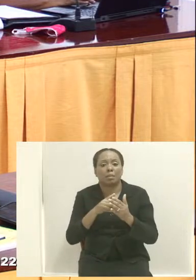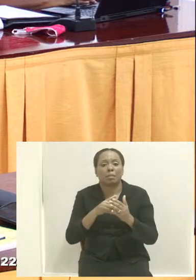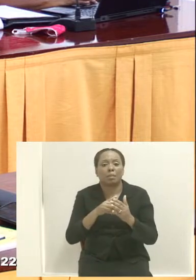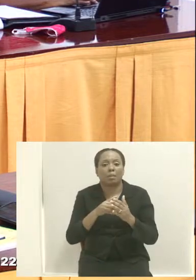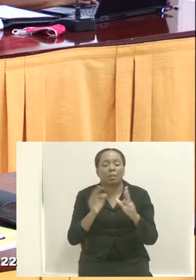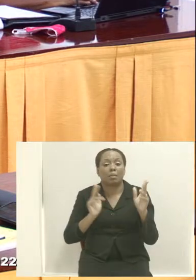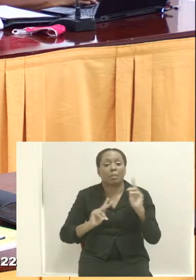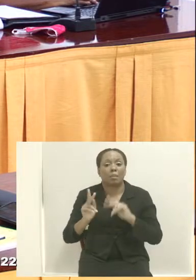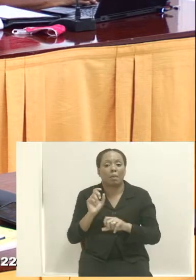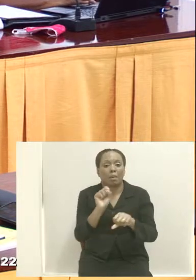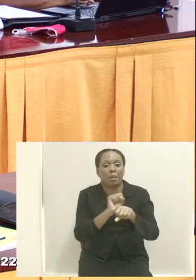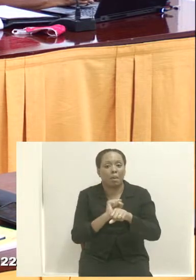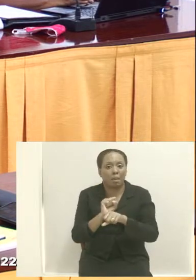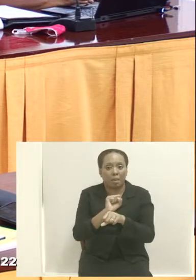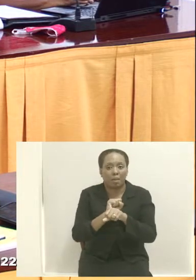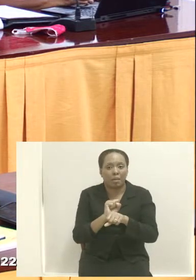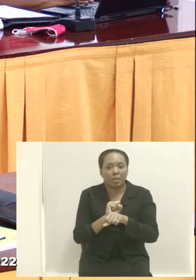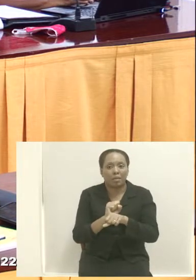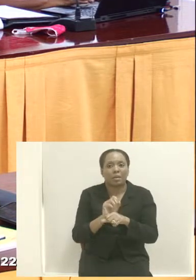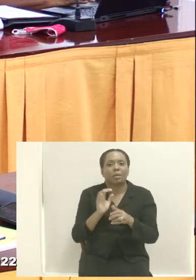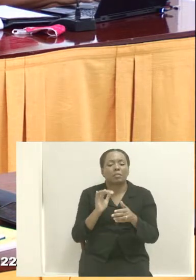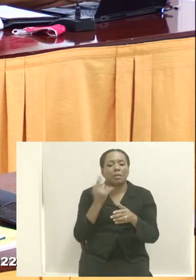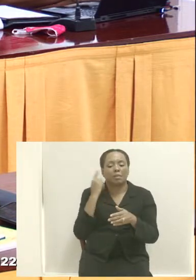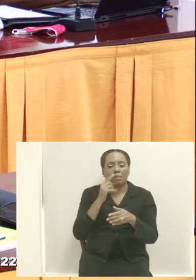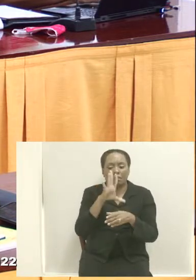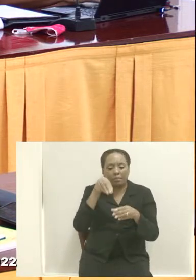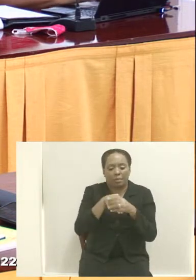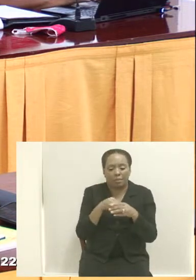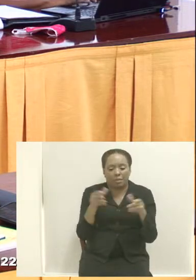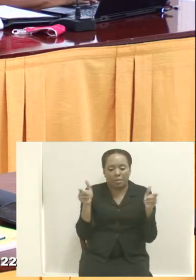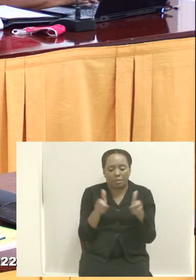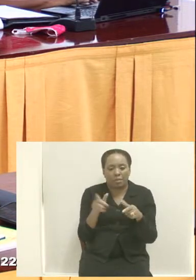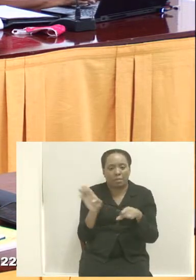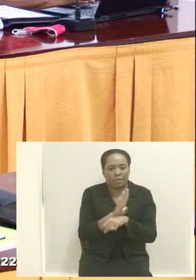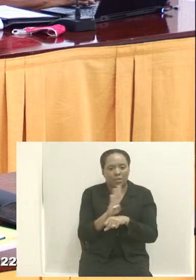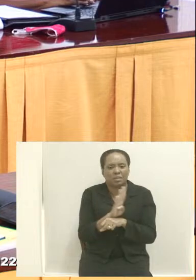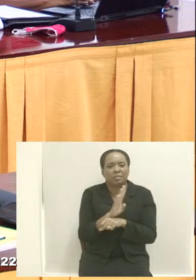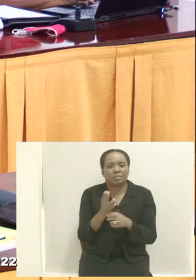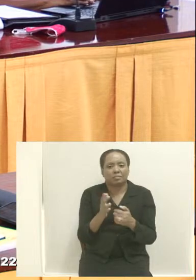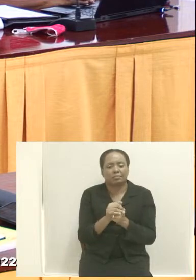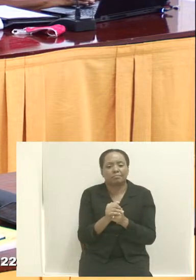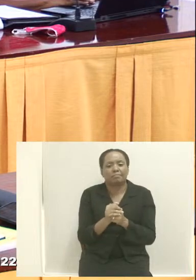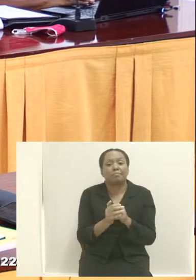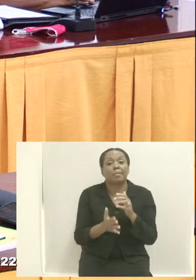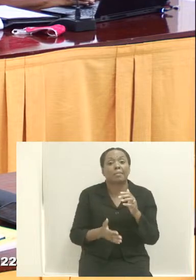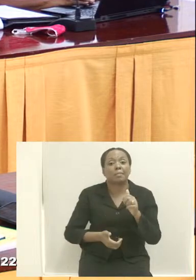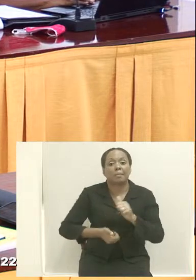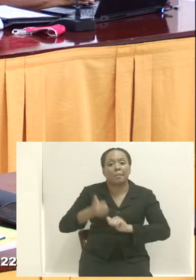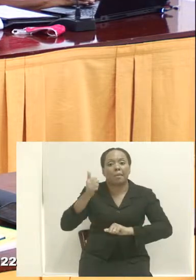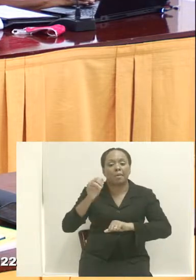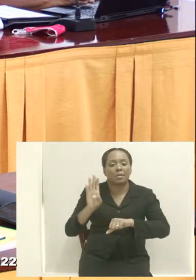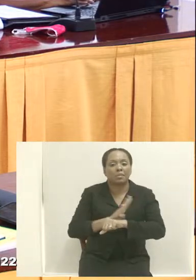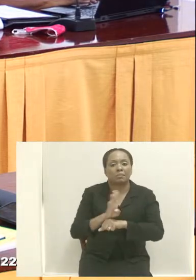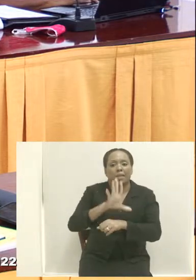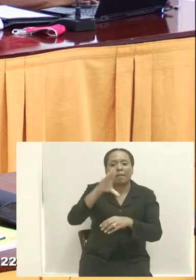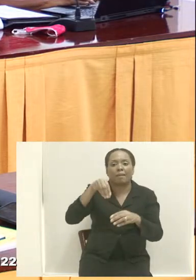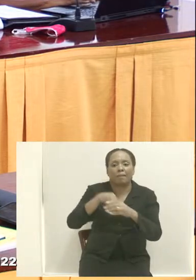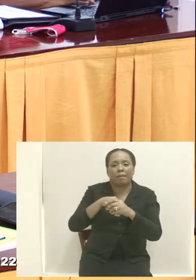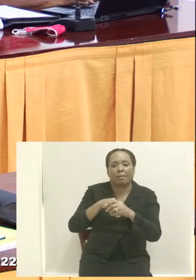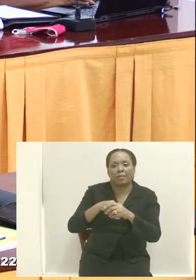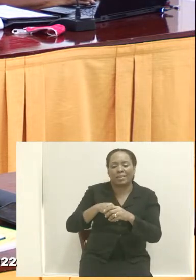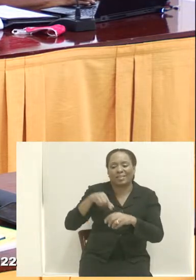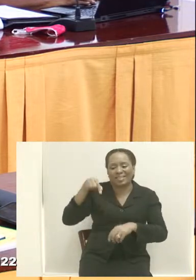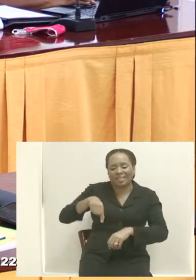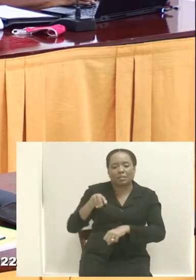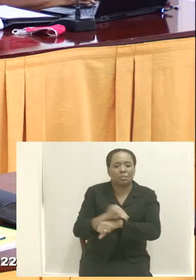all, about the vast majority of enterprises located within the sector. But their success, ma'am, according to the